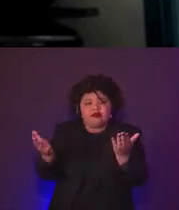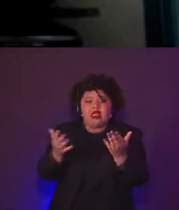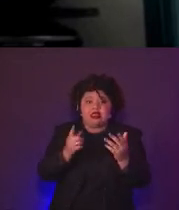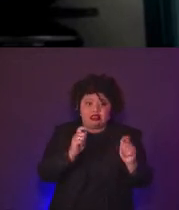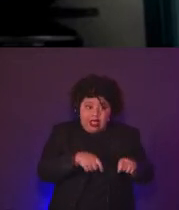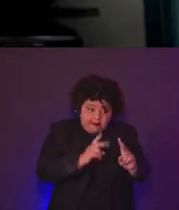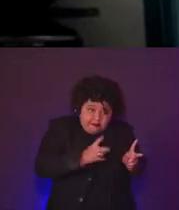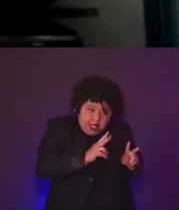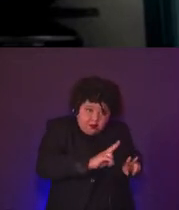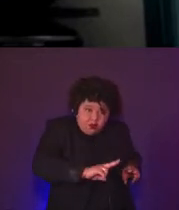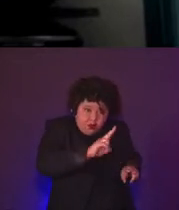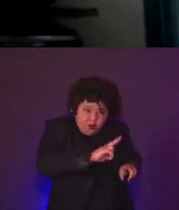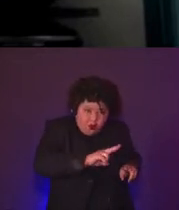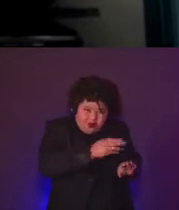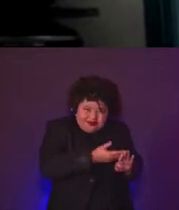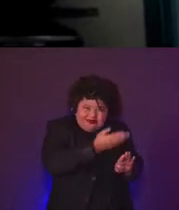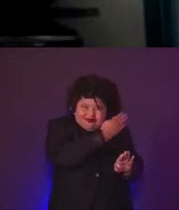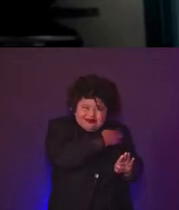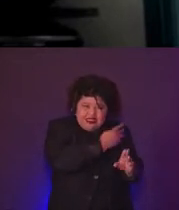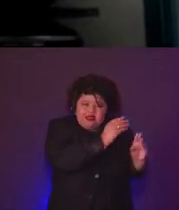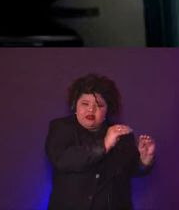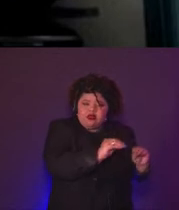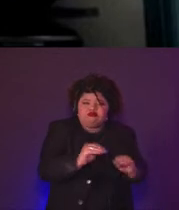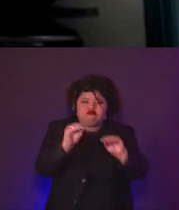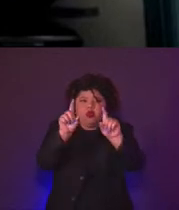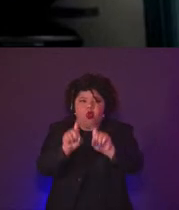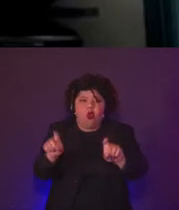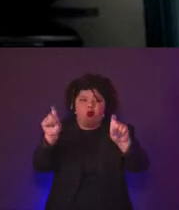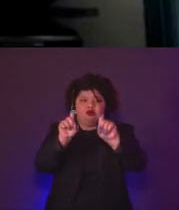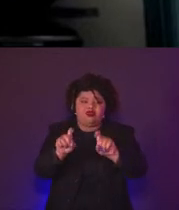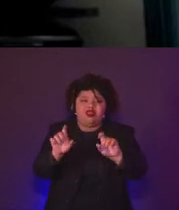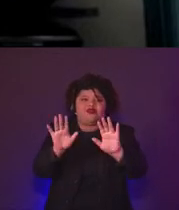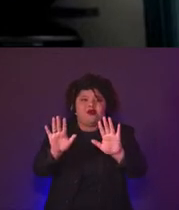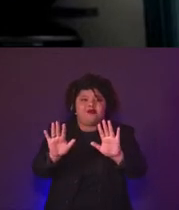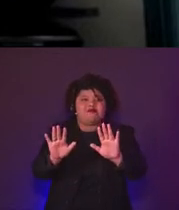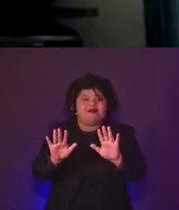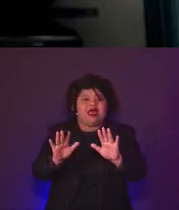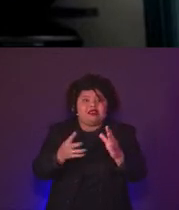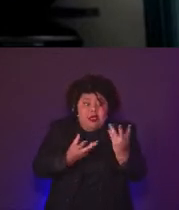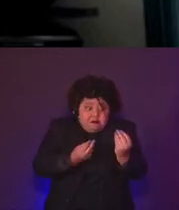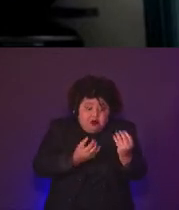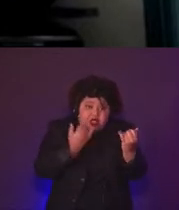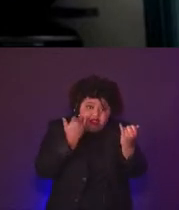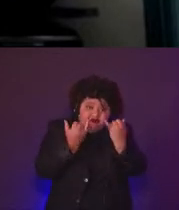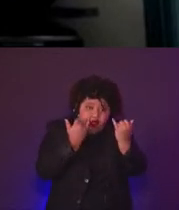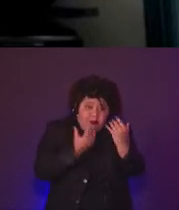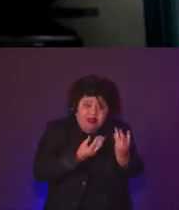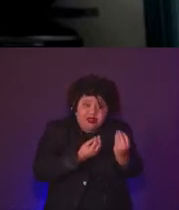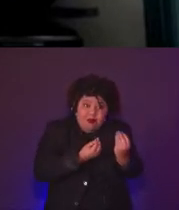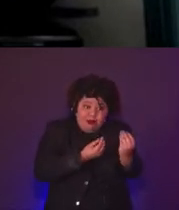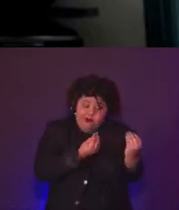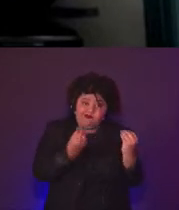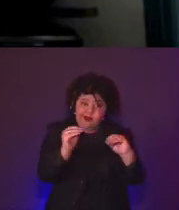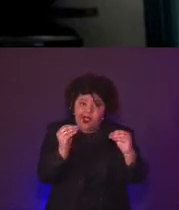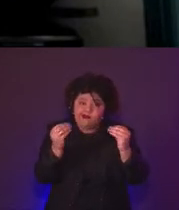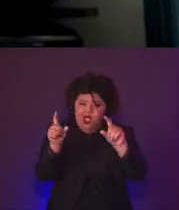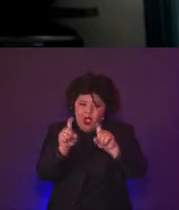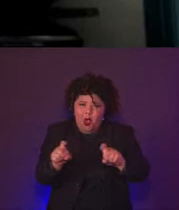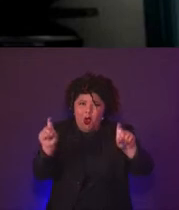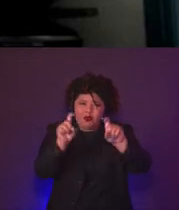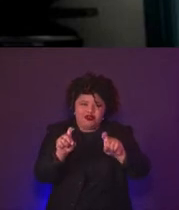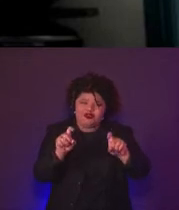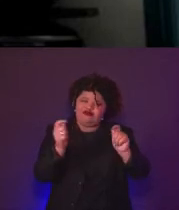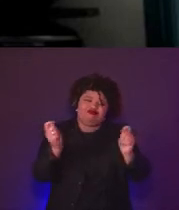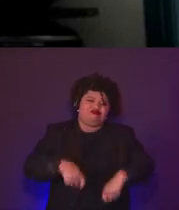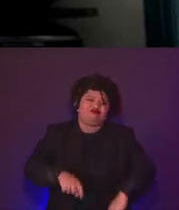enough. We had so much information, they weren't able to do the processing. And they'll never forget